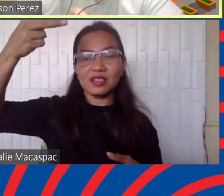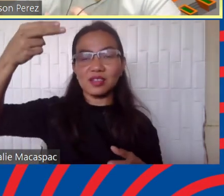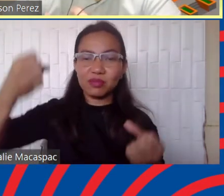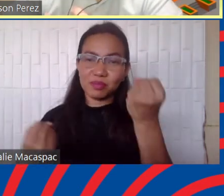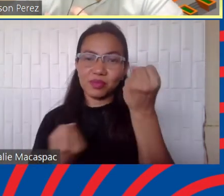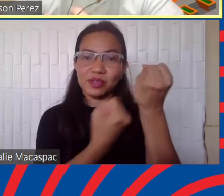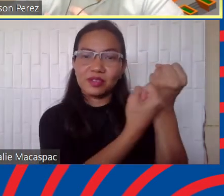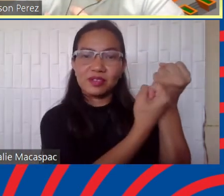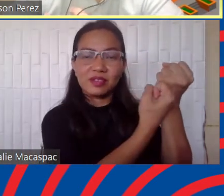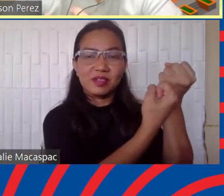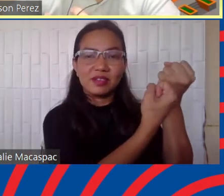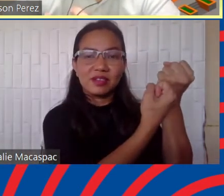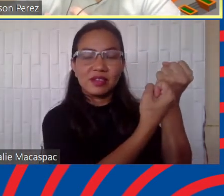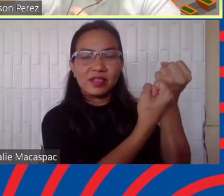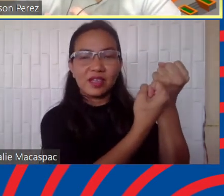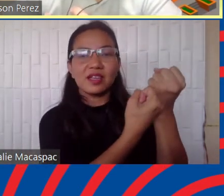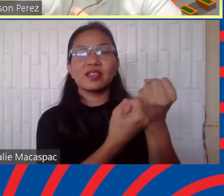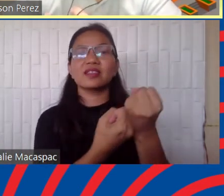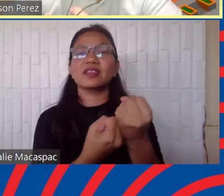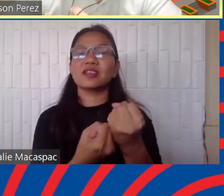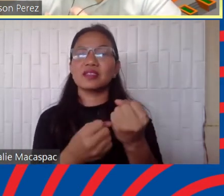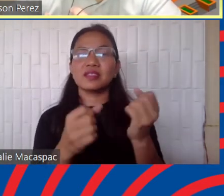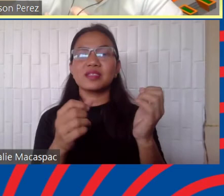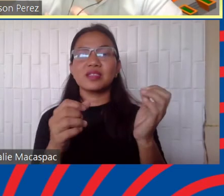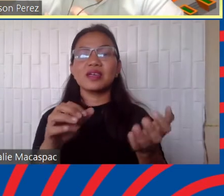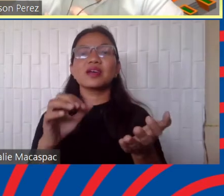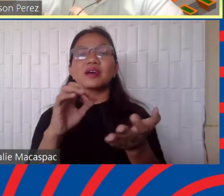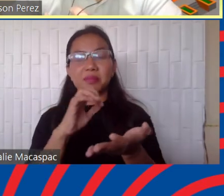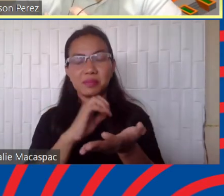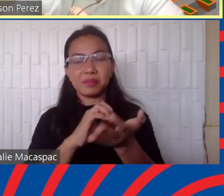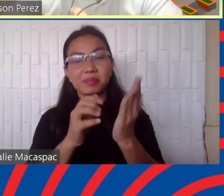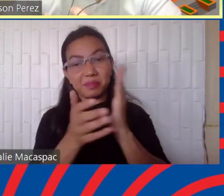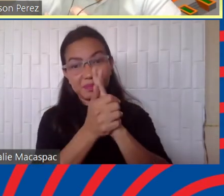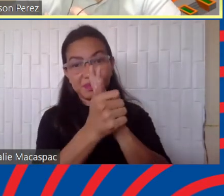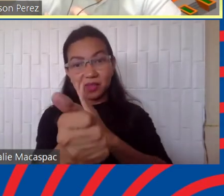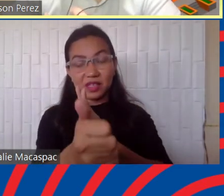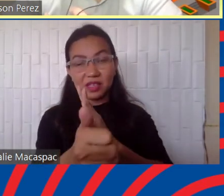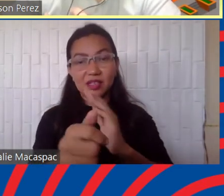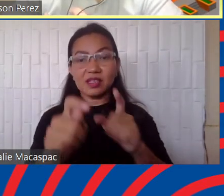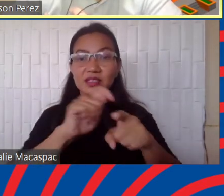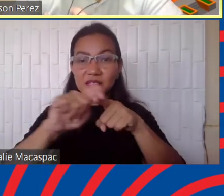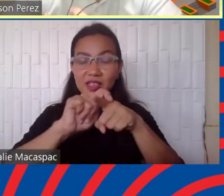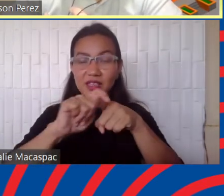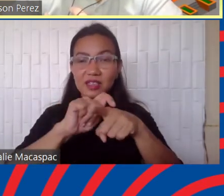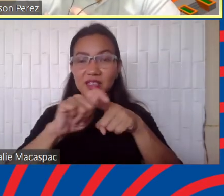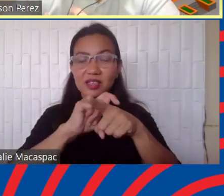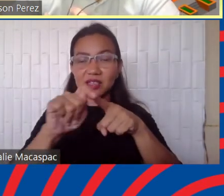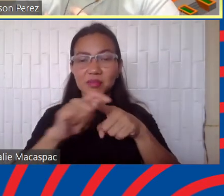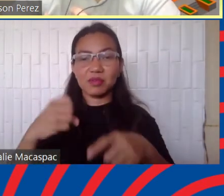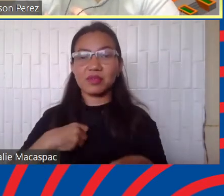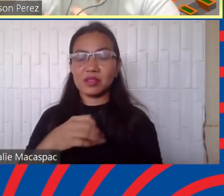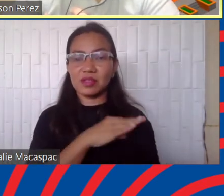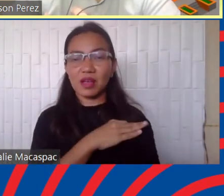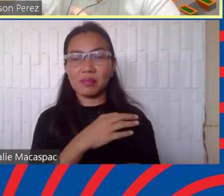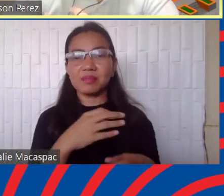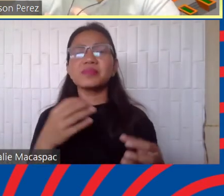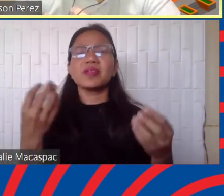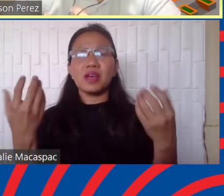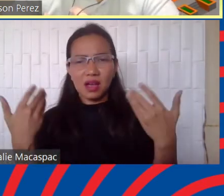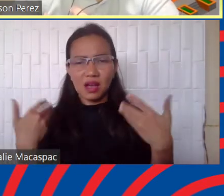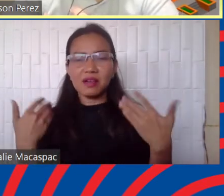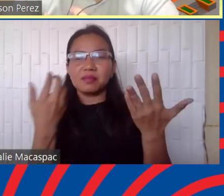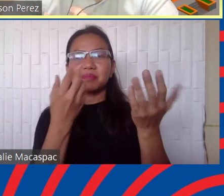away with upskilling our staff. So again, a lot of the resources are available out